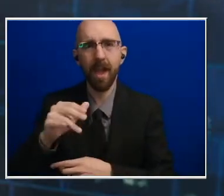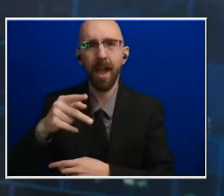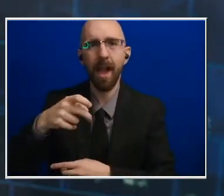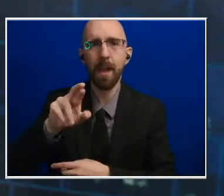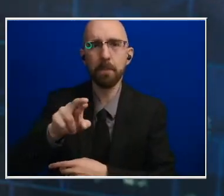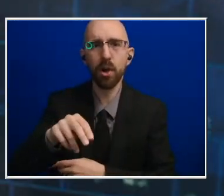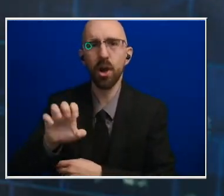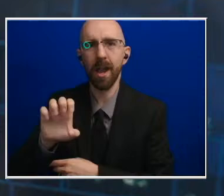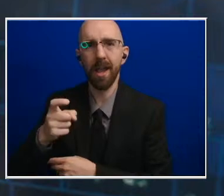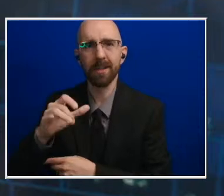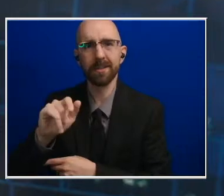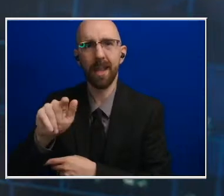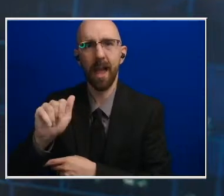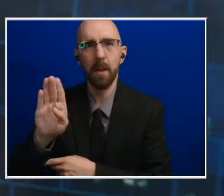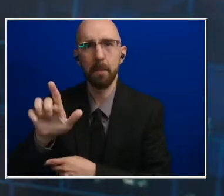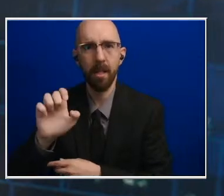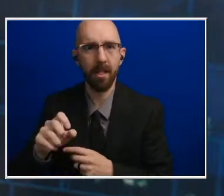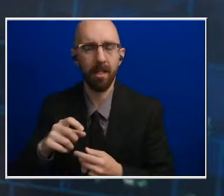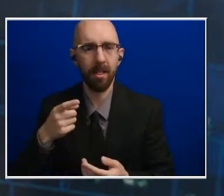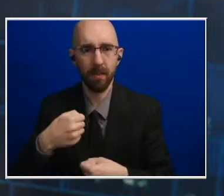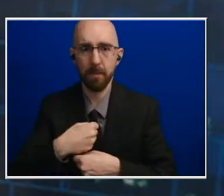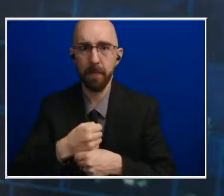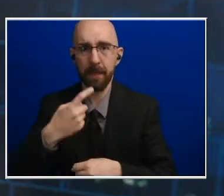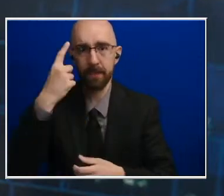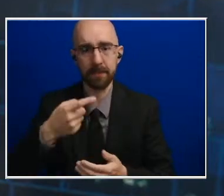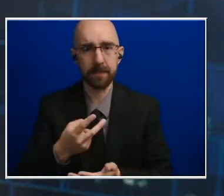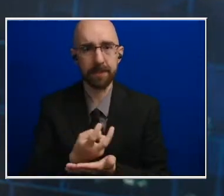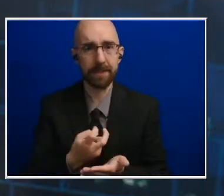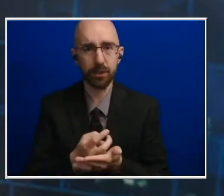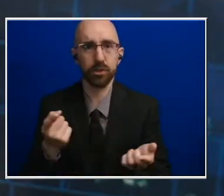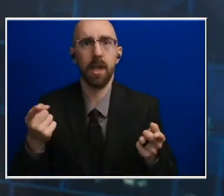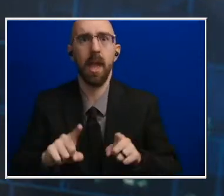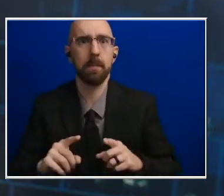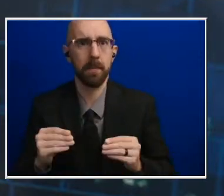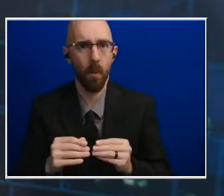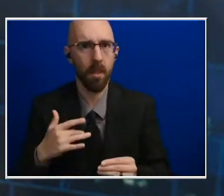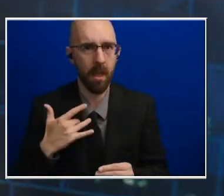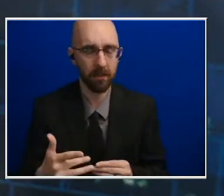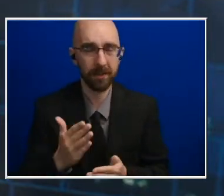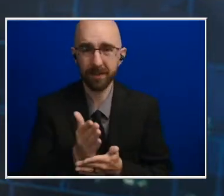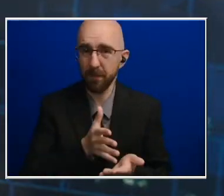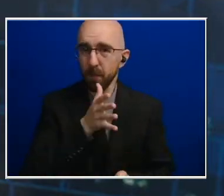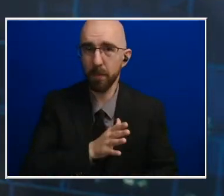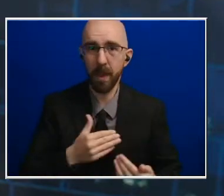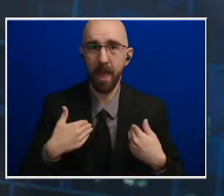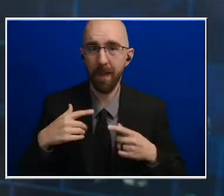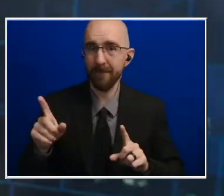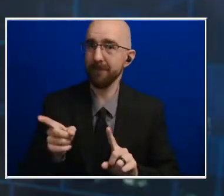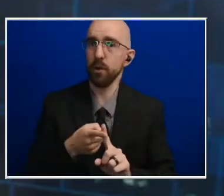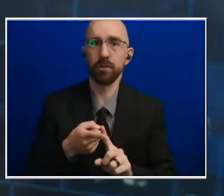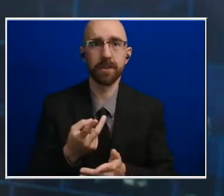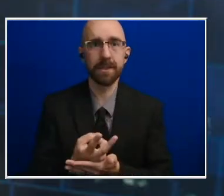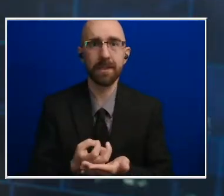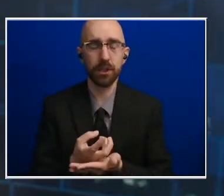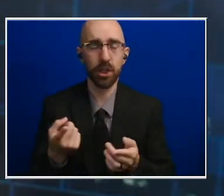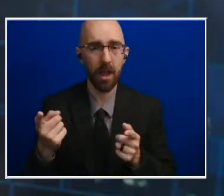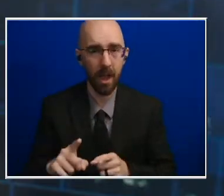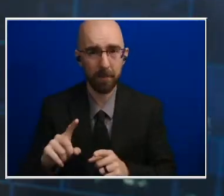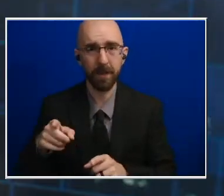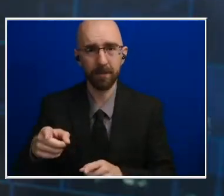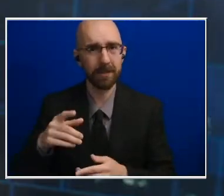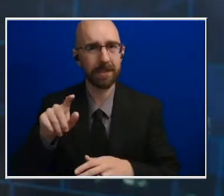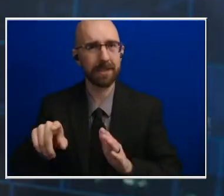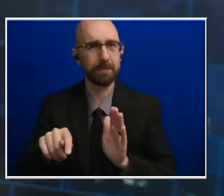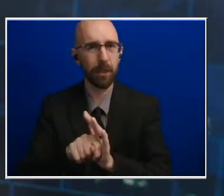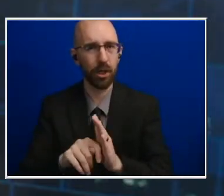more likely for seizures to happen. In fact, some women have their first seizure in the time of puberty